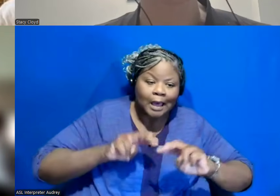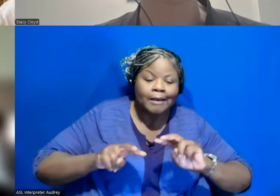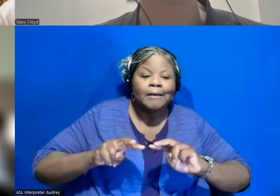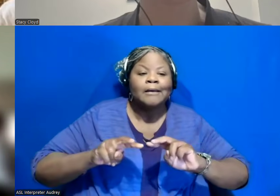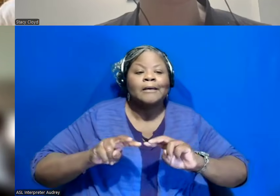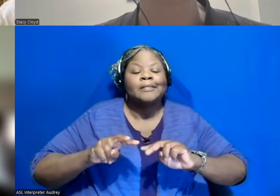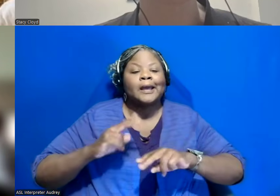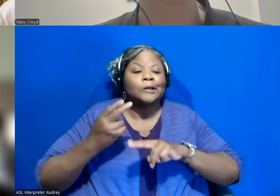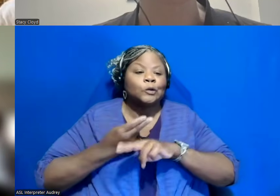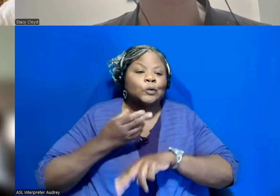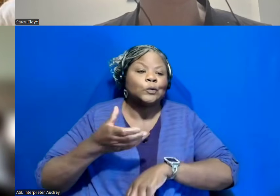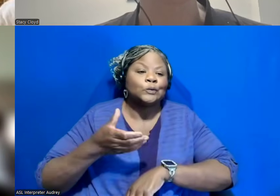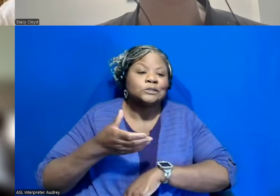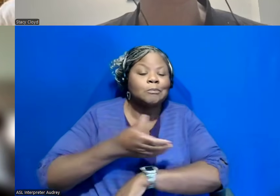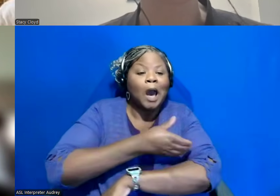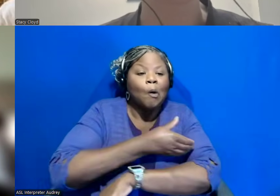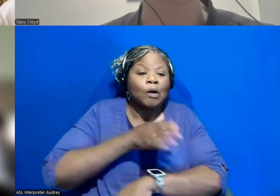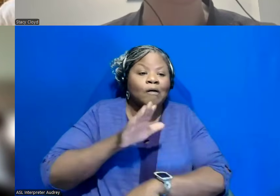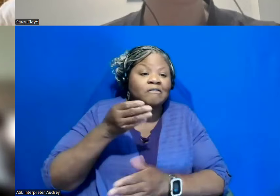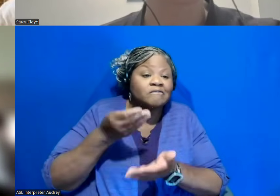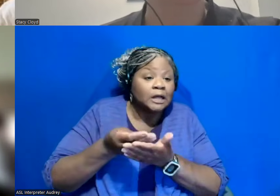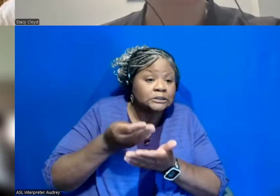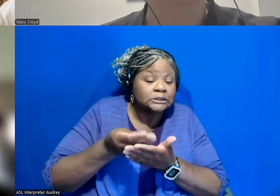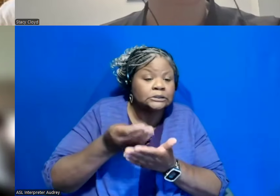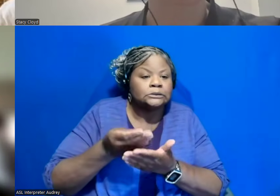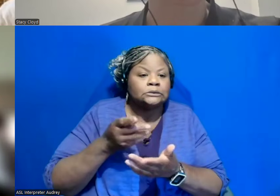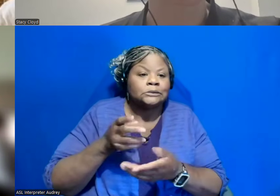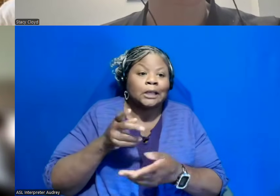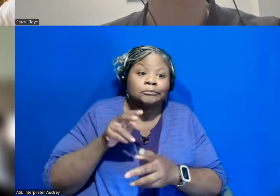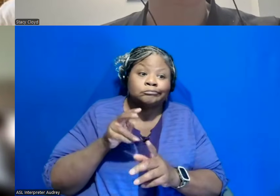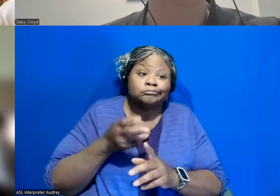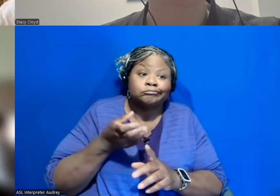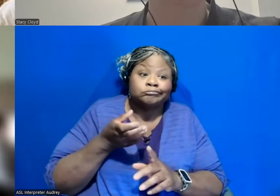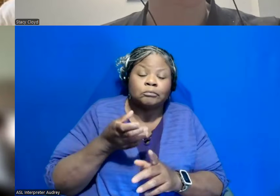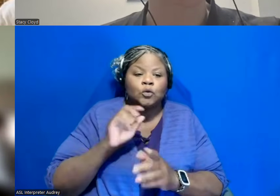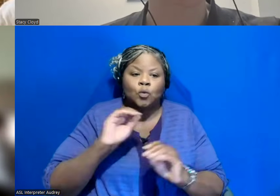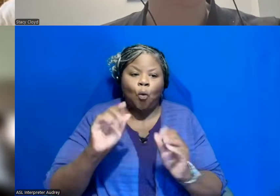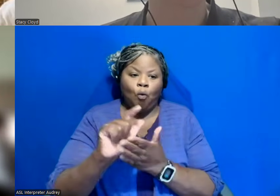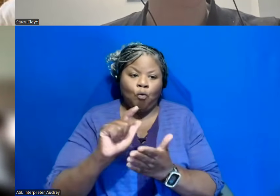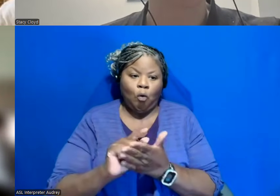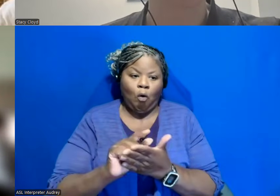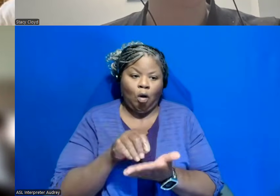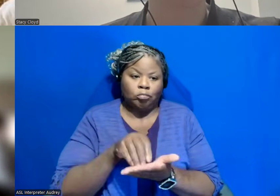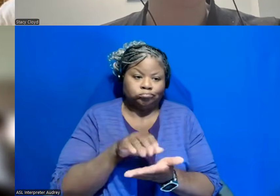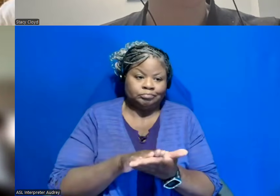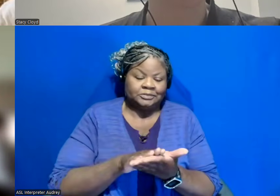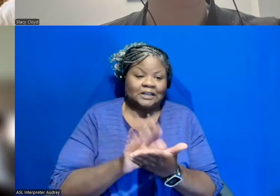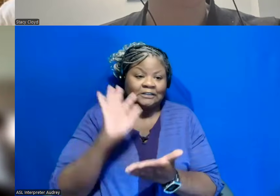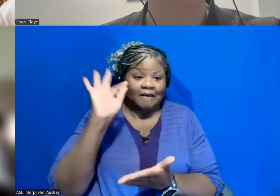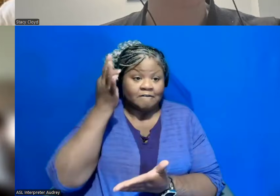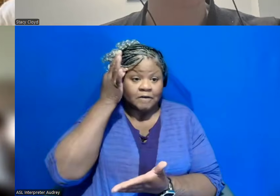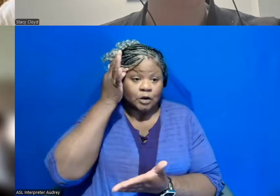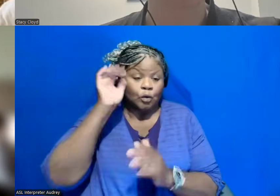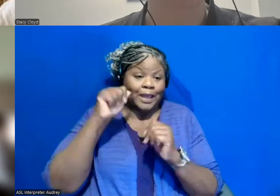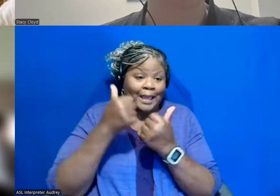power of the purse, they're funding the organization, that sort of thing. But there's no law that says a federal agency,